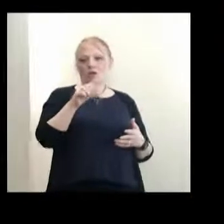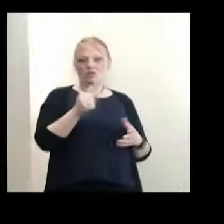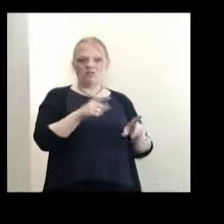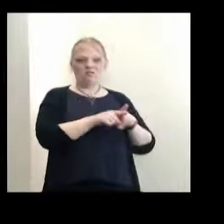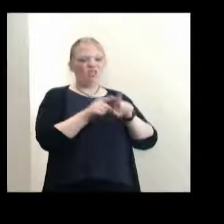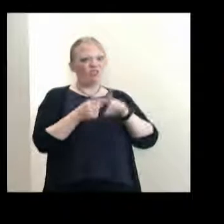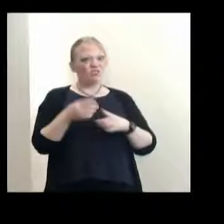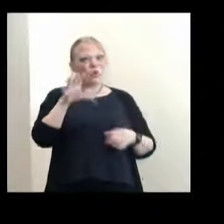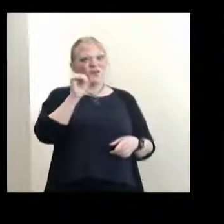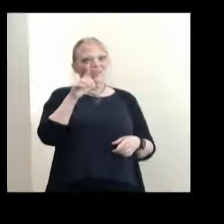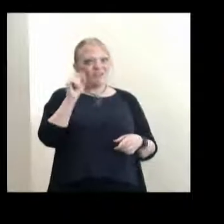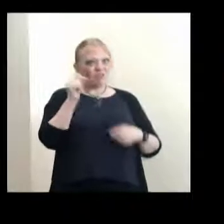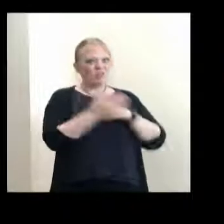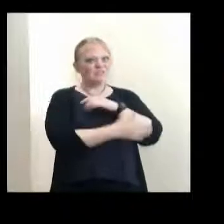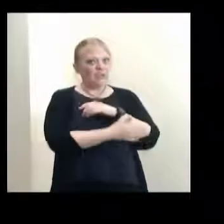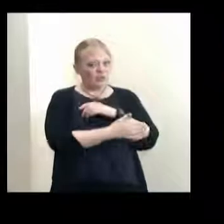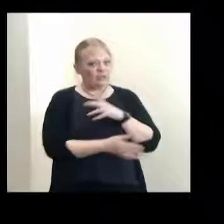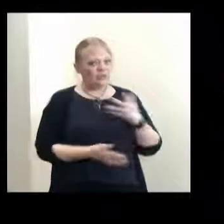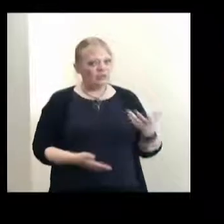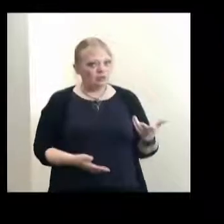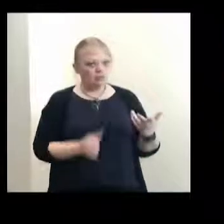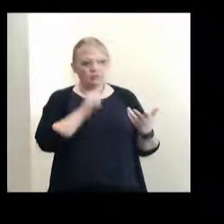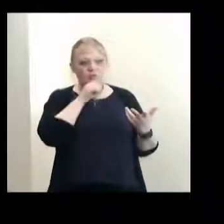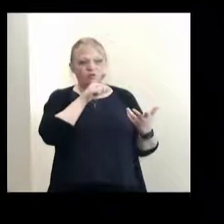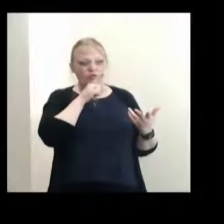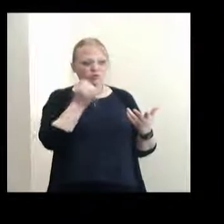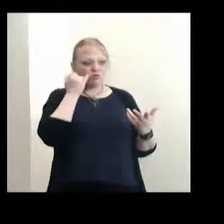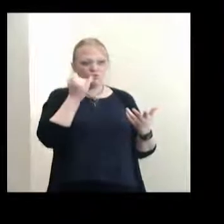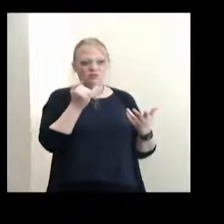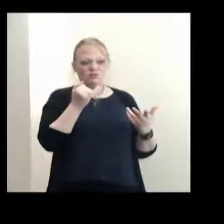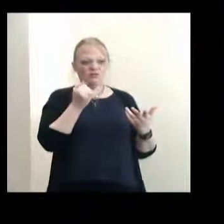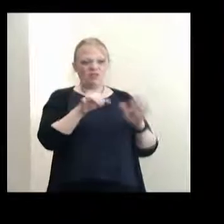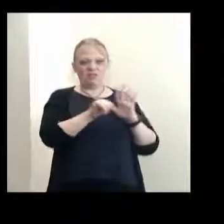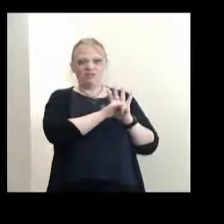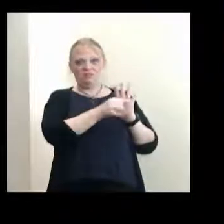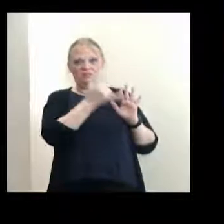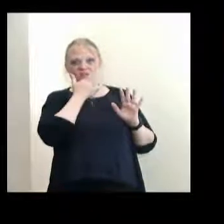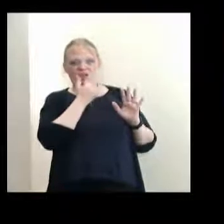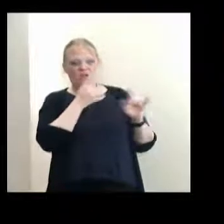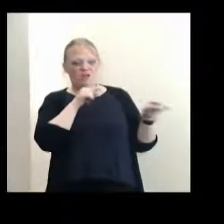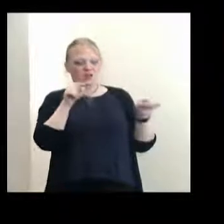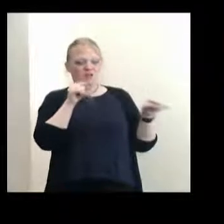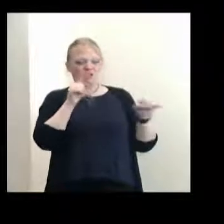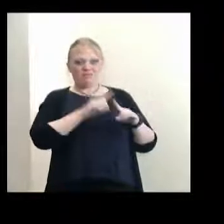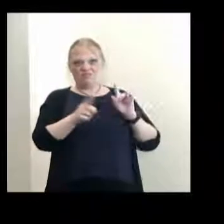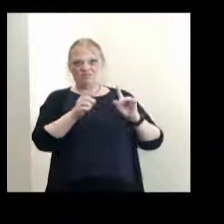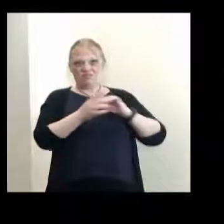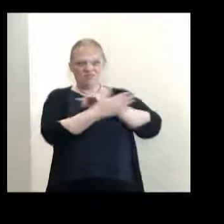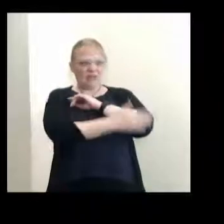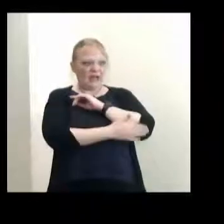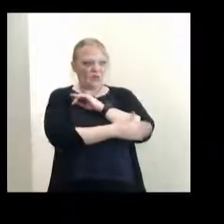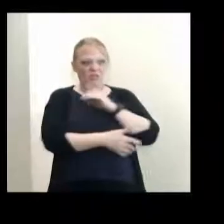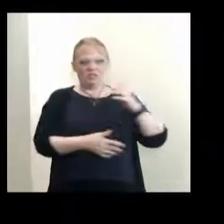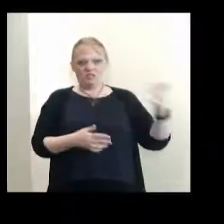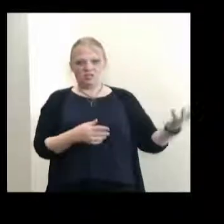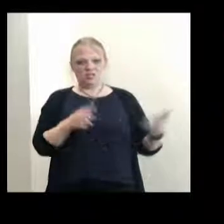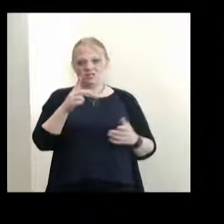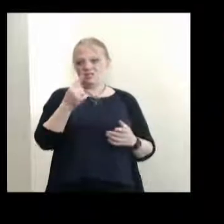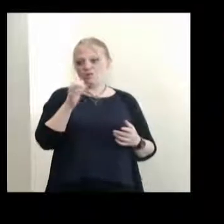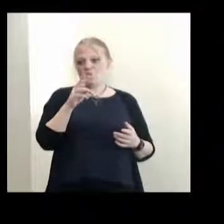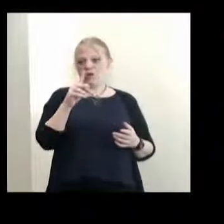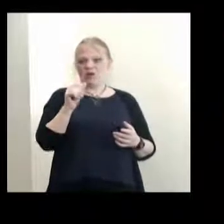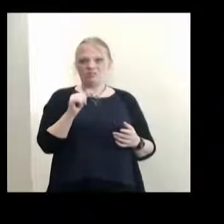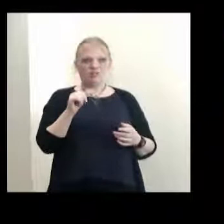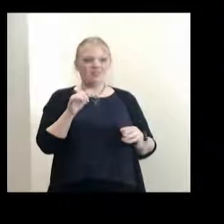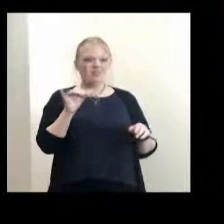Cattaraugus County. We're not certain if people are being misidentified as such, being the village of Gowanda is one of the only villages